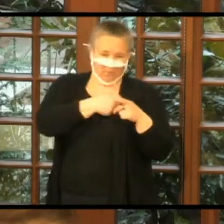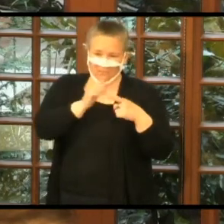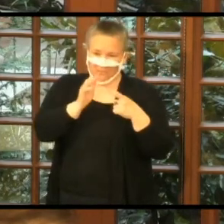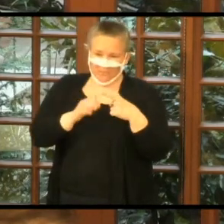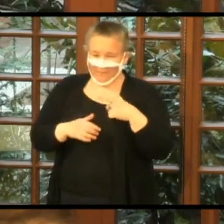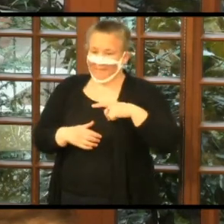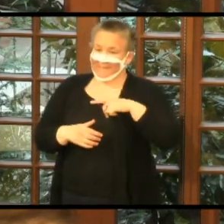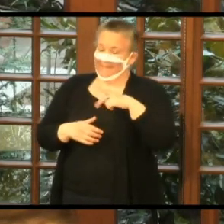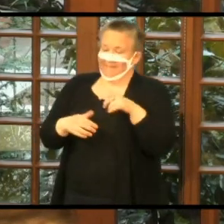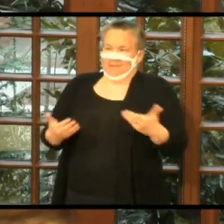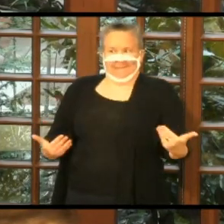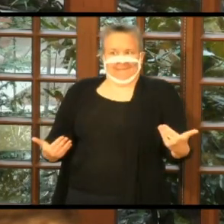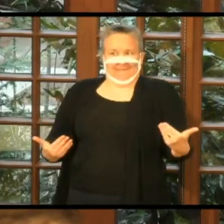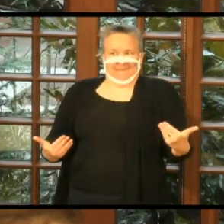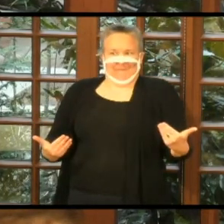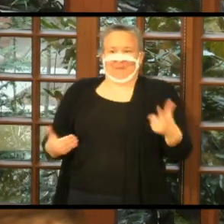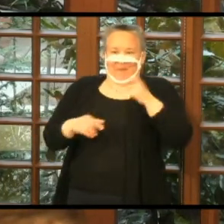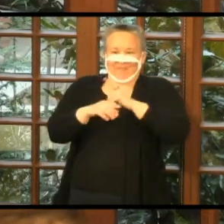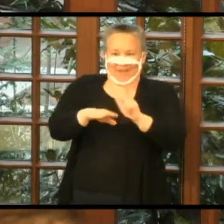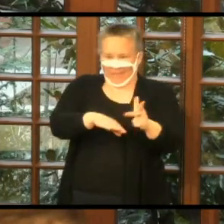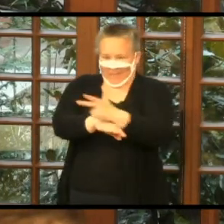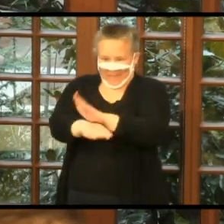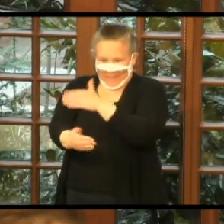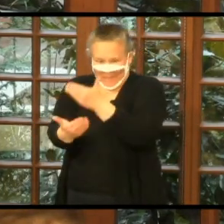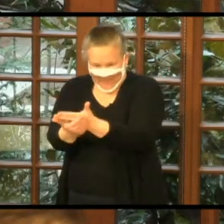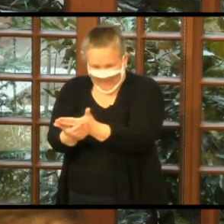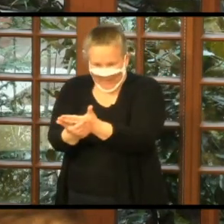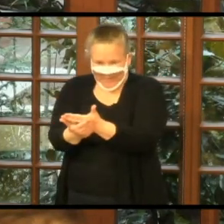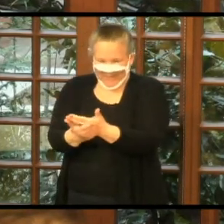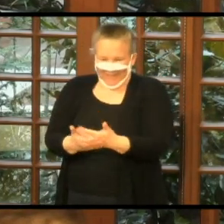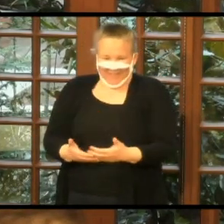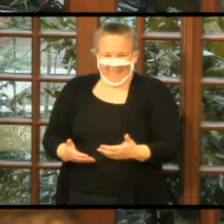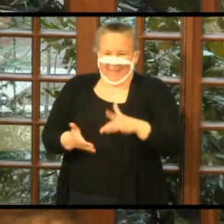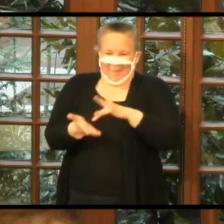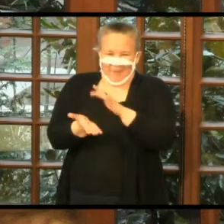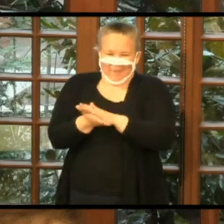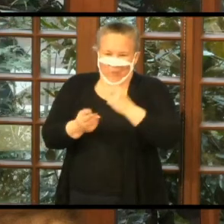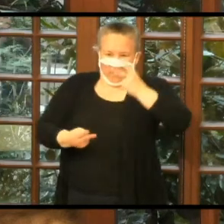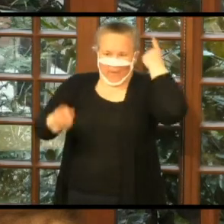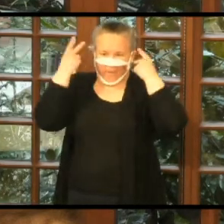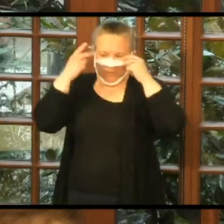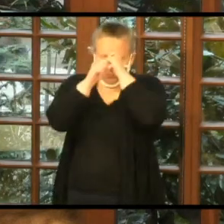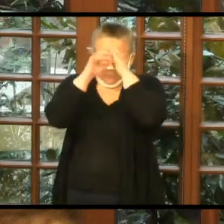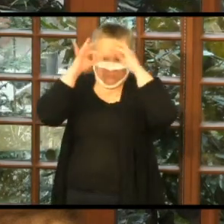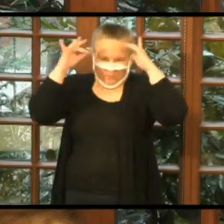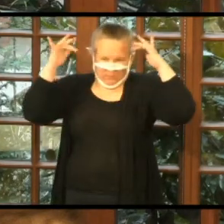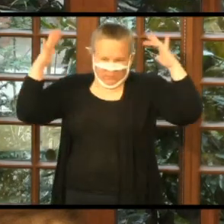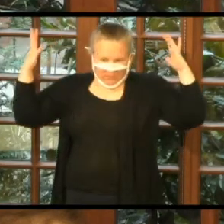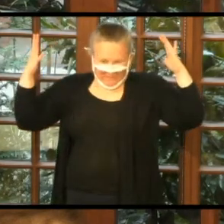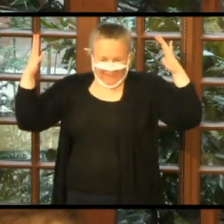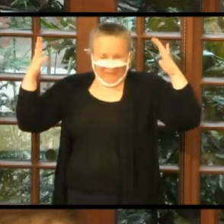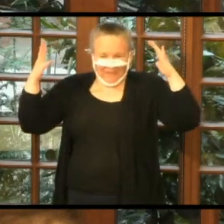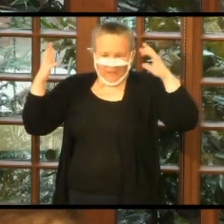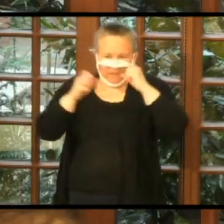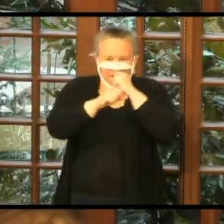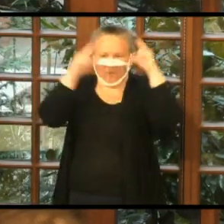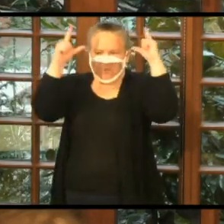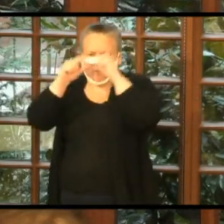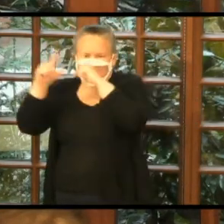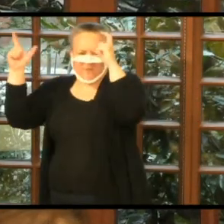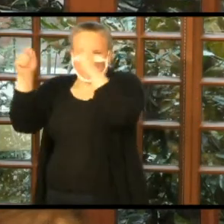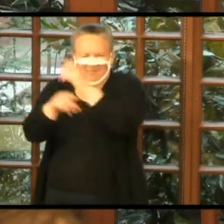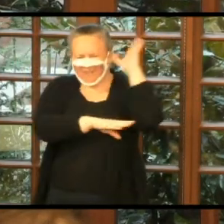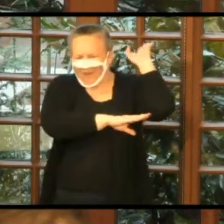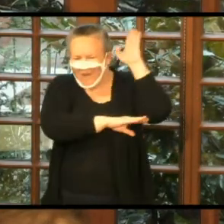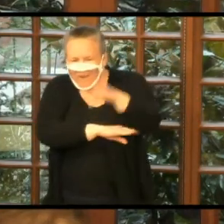occasionally, and by the time he pulled into the driveway, he was soaking in med school memories. Those images have floated through the afternoon with